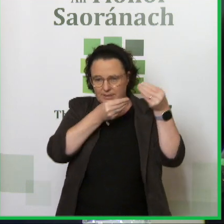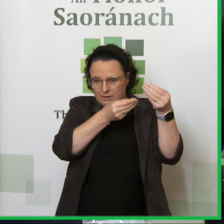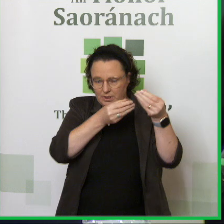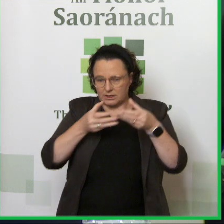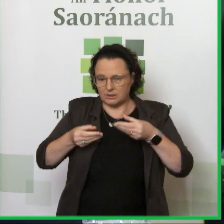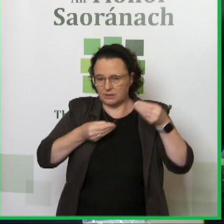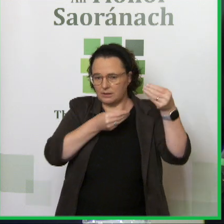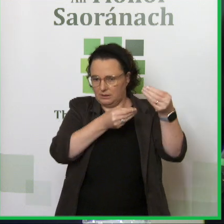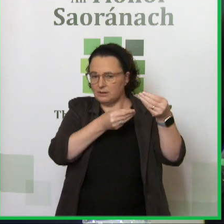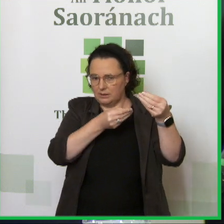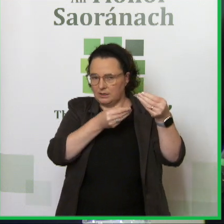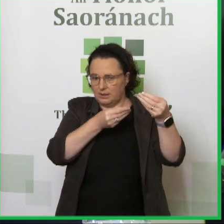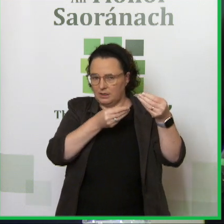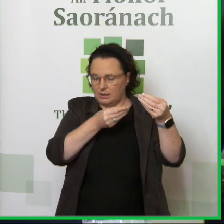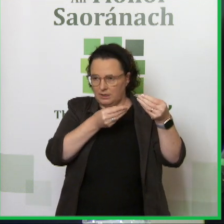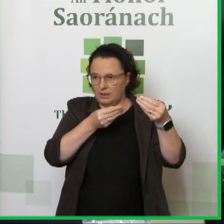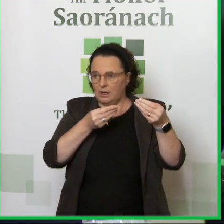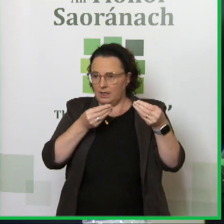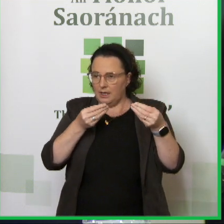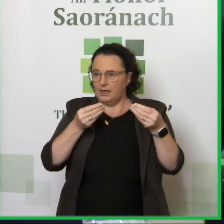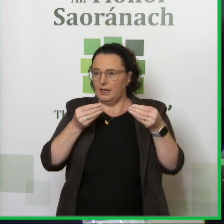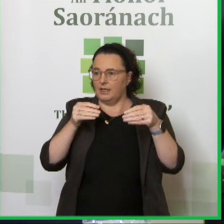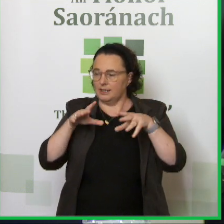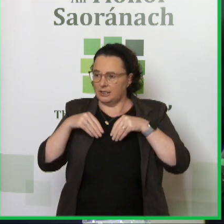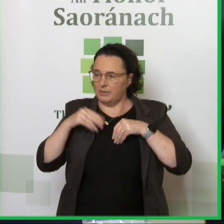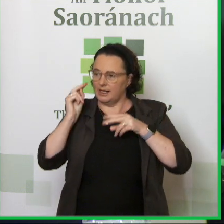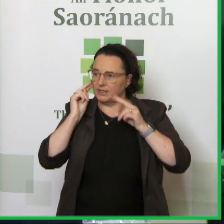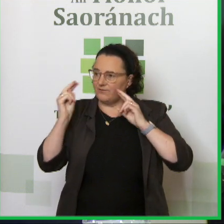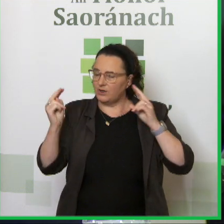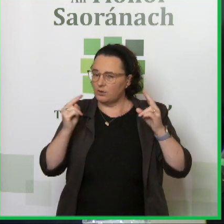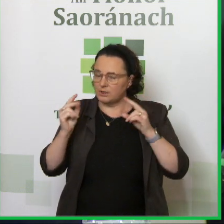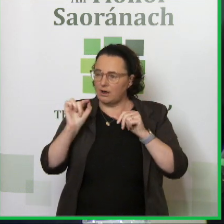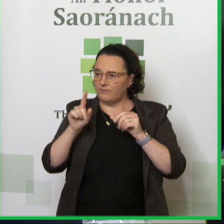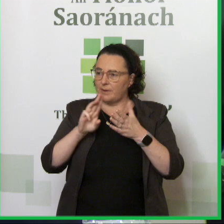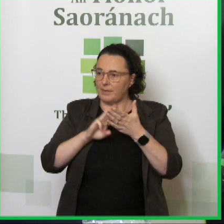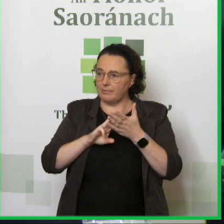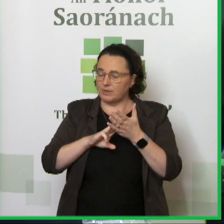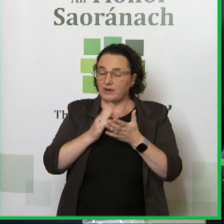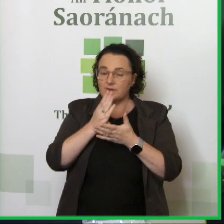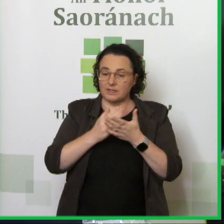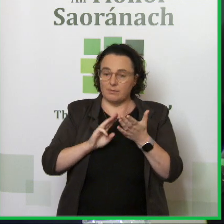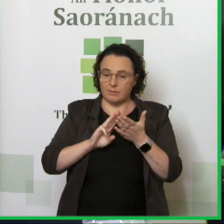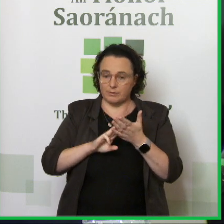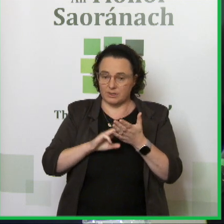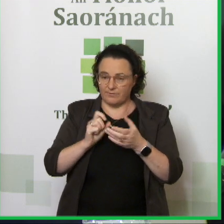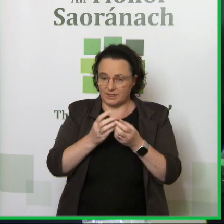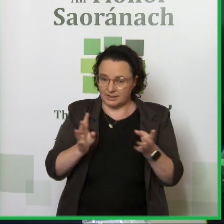take them on board as, you know, the viewpoints of some of the members of the Assembly and some members of the public and stakeholders who made submissions.